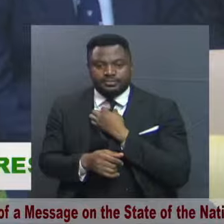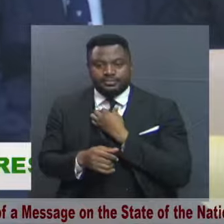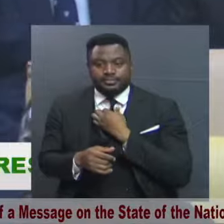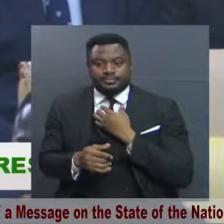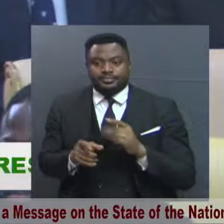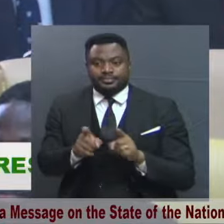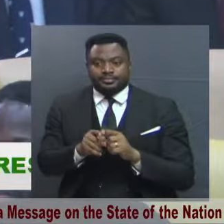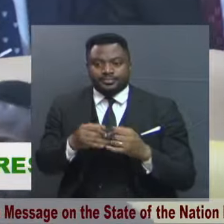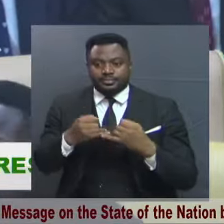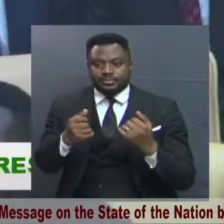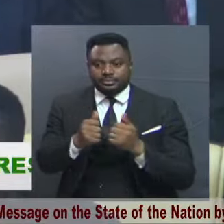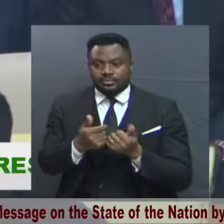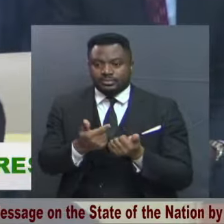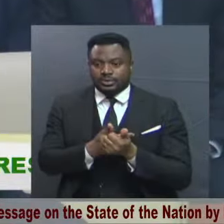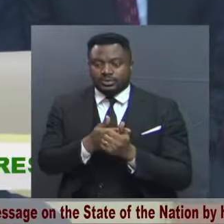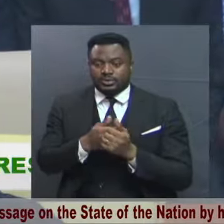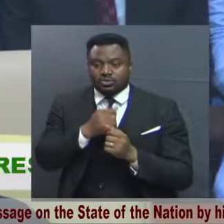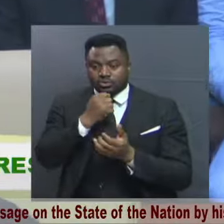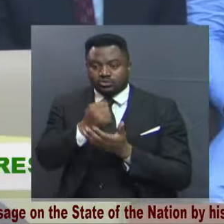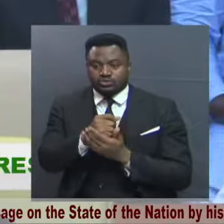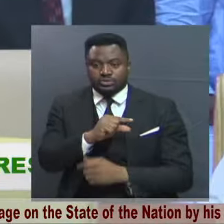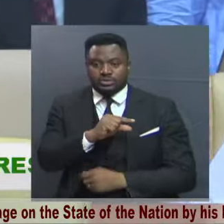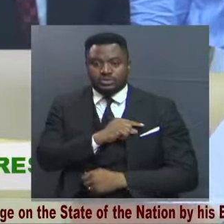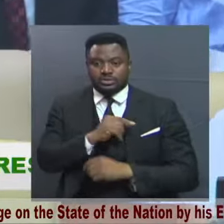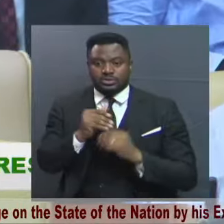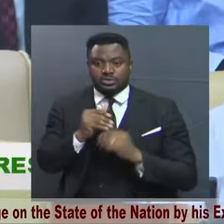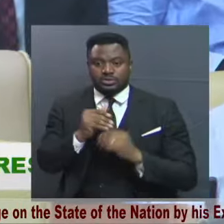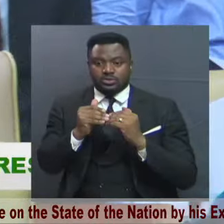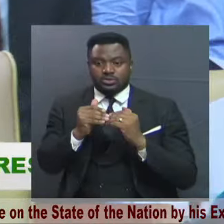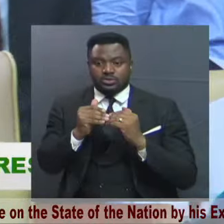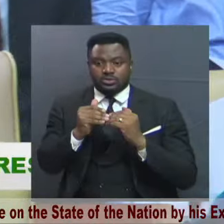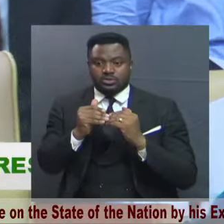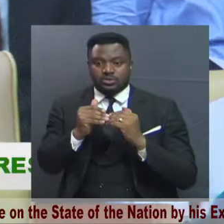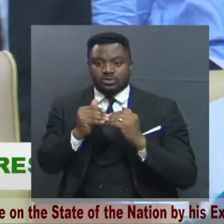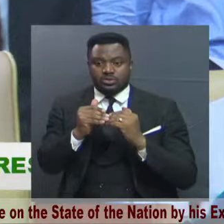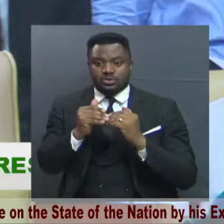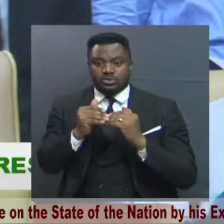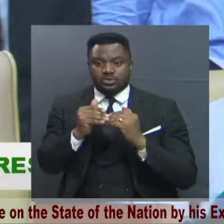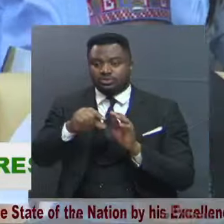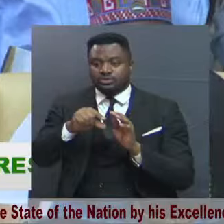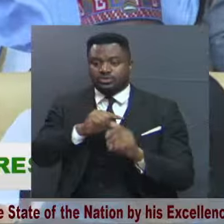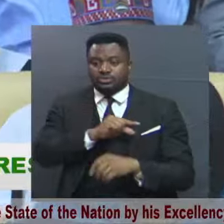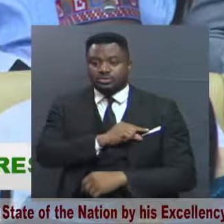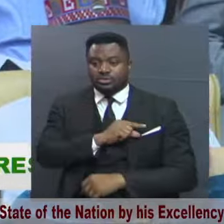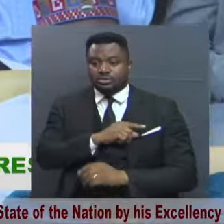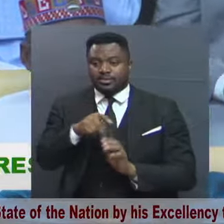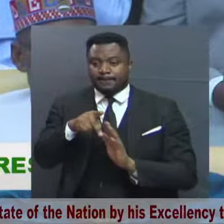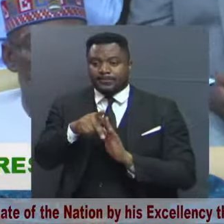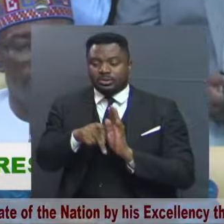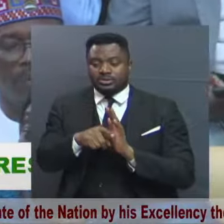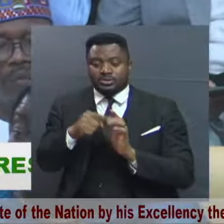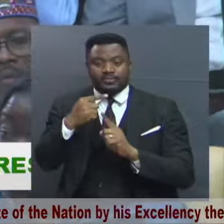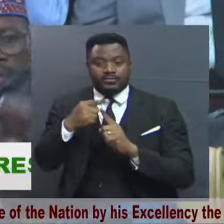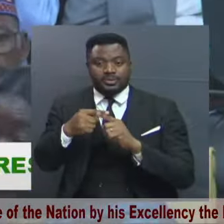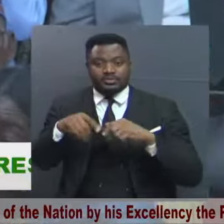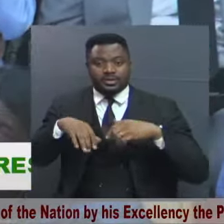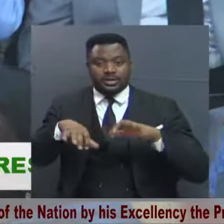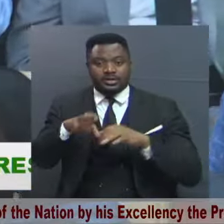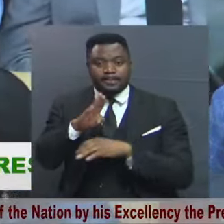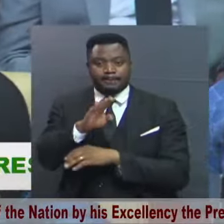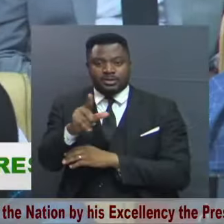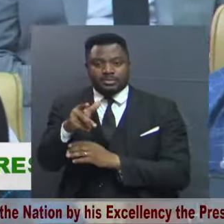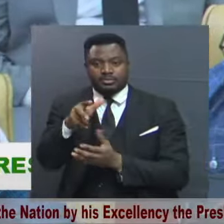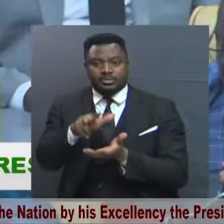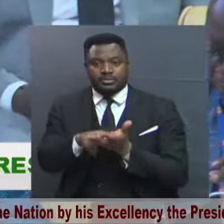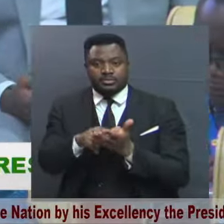commitment to ensure gender equality the revised National gender policy and the affirmative action Bill were approved by